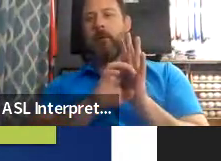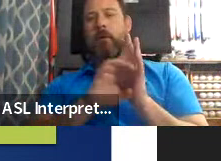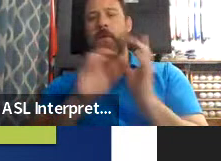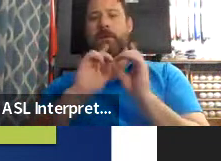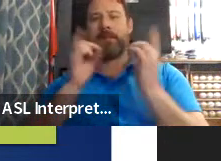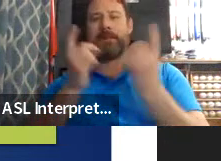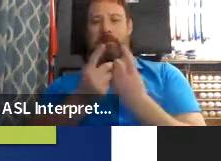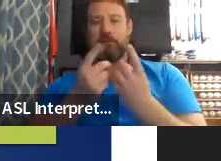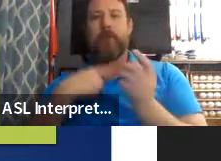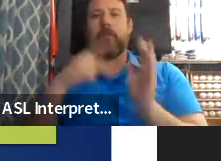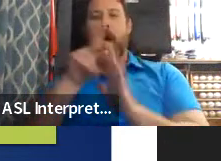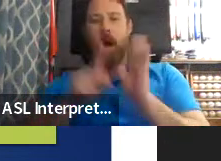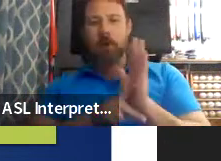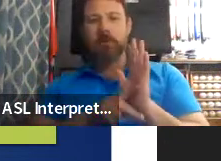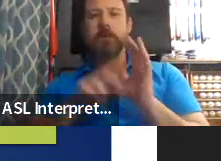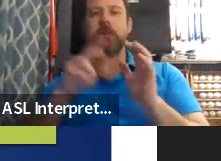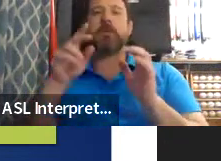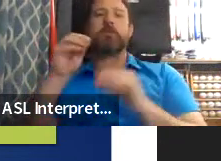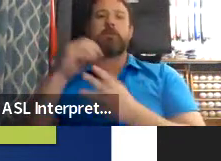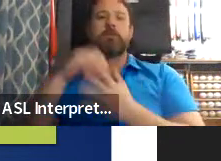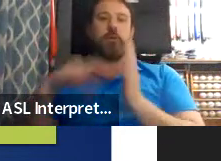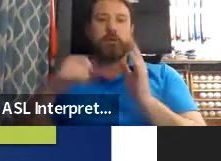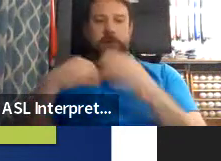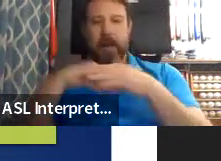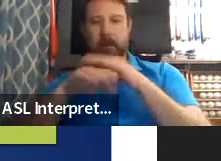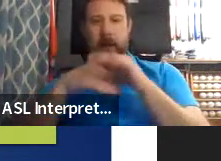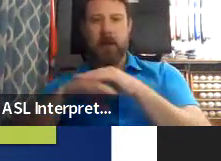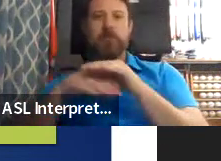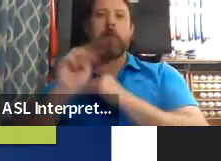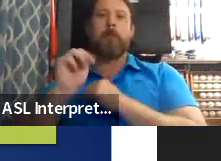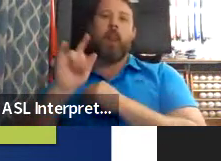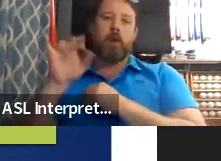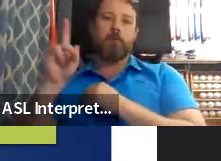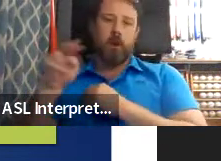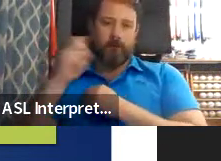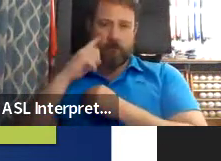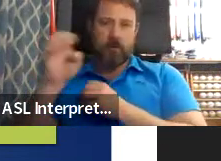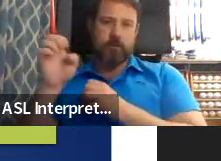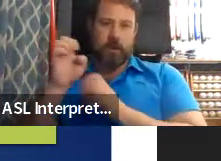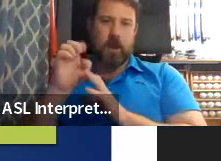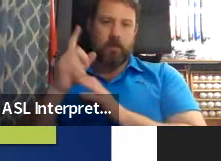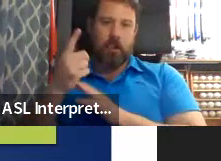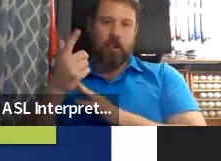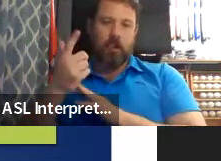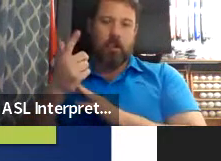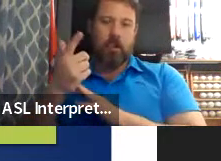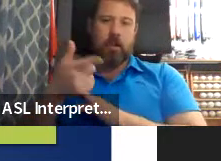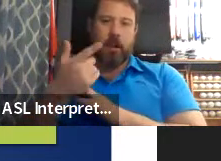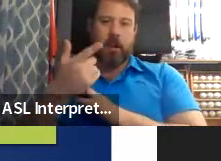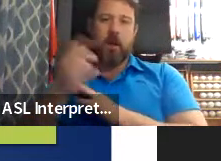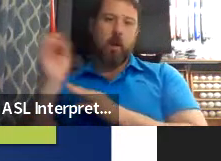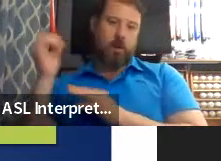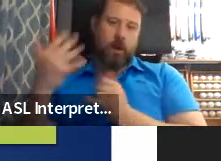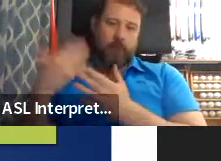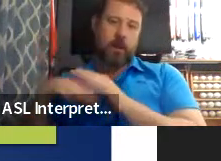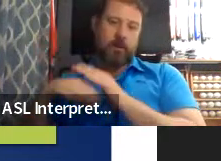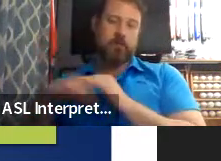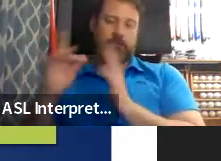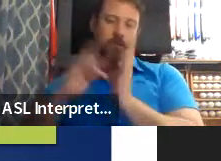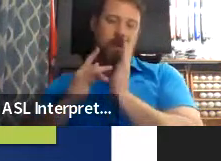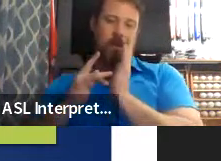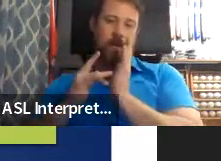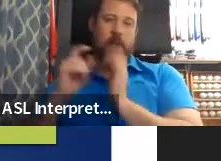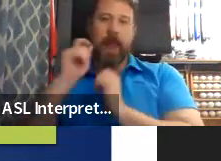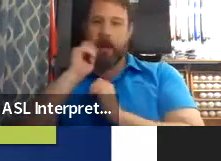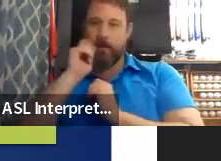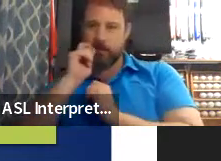have policies so students can access naloxone, as an example. Oakland also now has a policy allowing access to medical